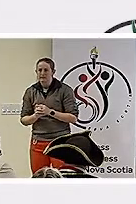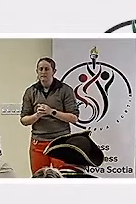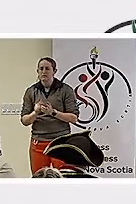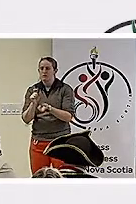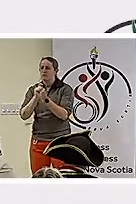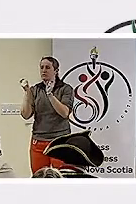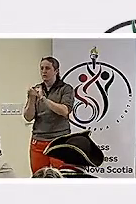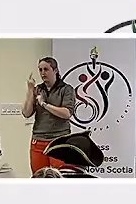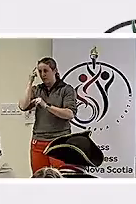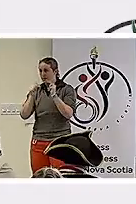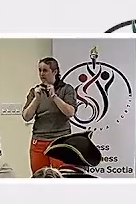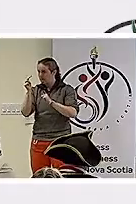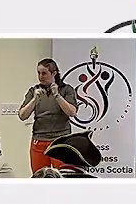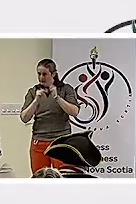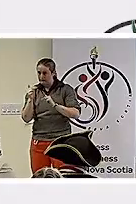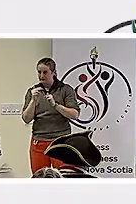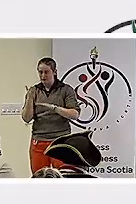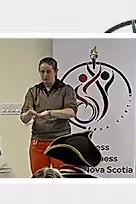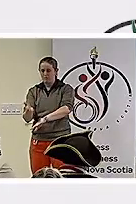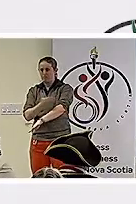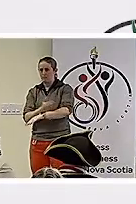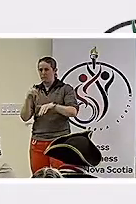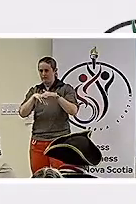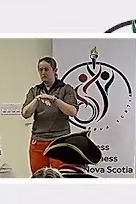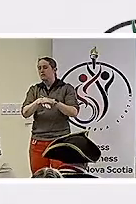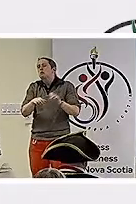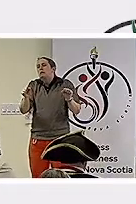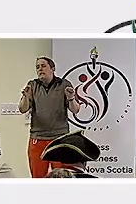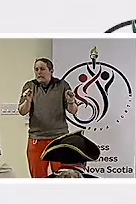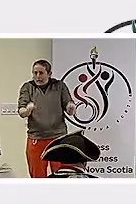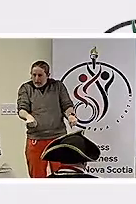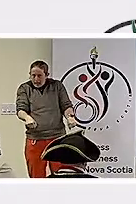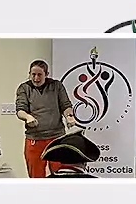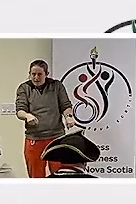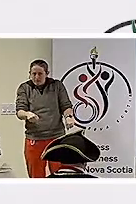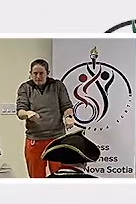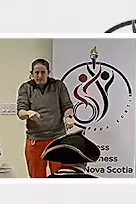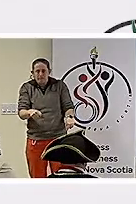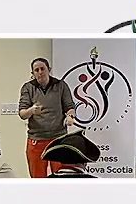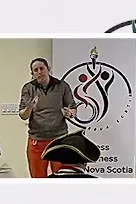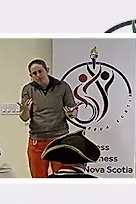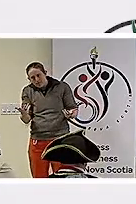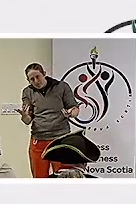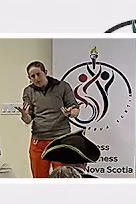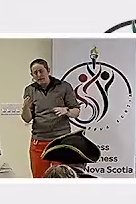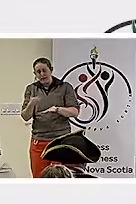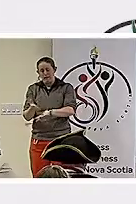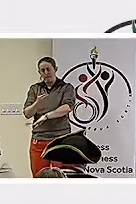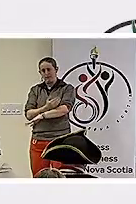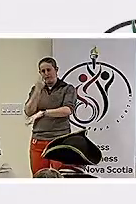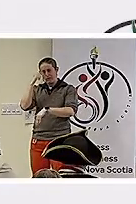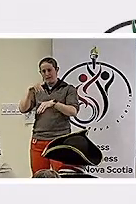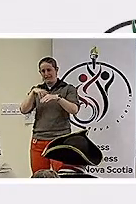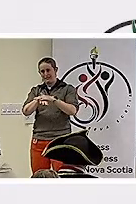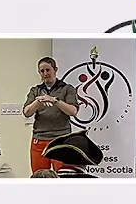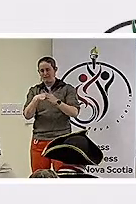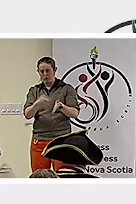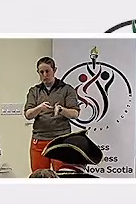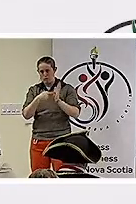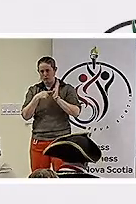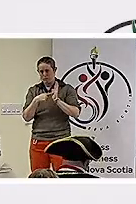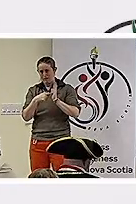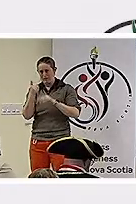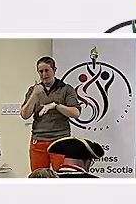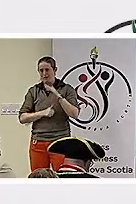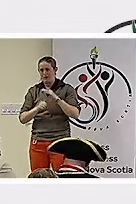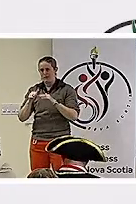specifically to improve accessibility are eligible, PANS regrets that improvements to accessibility that are mandated by the building code